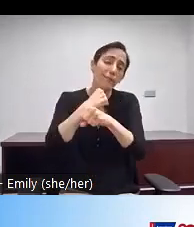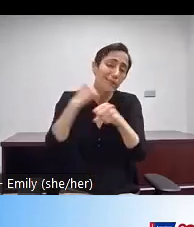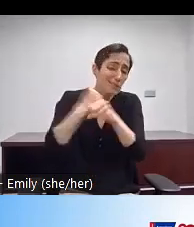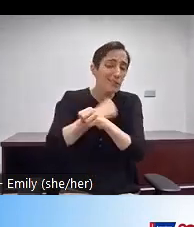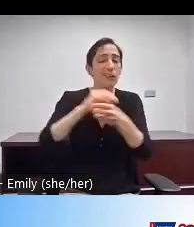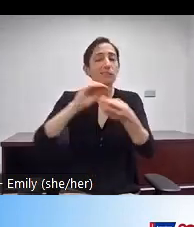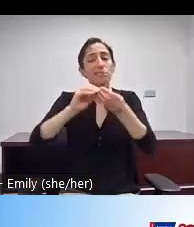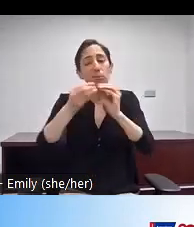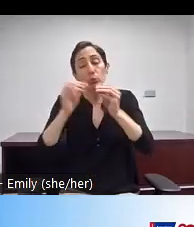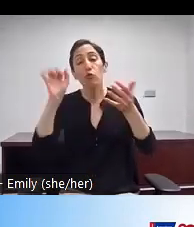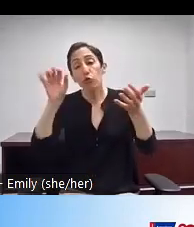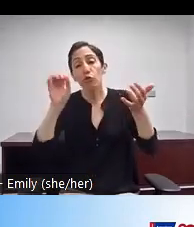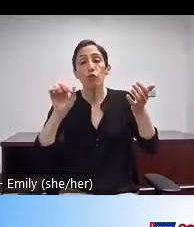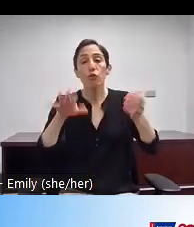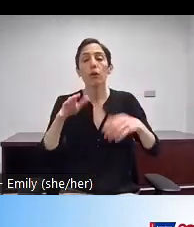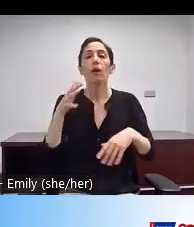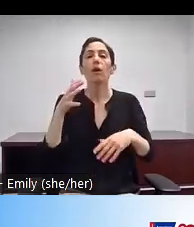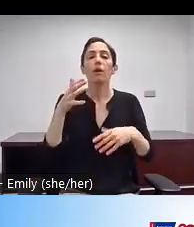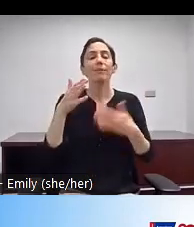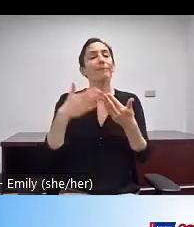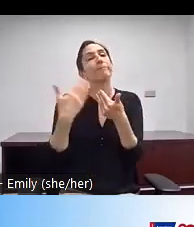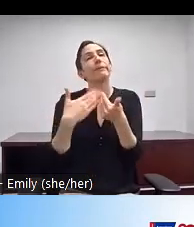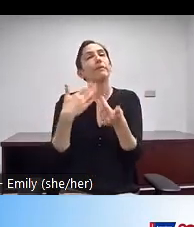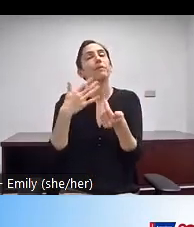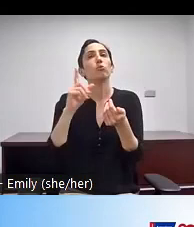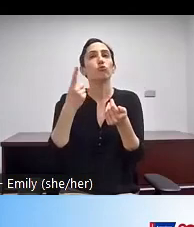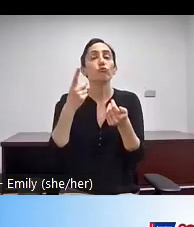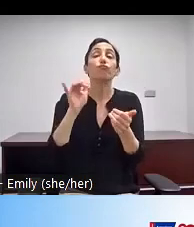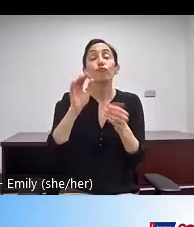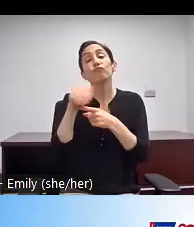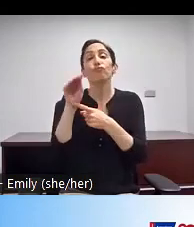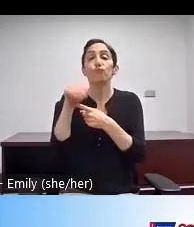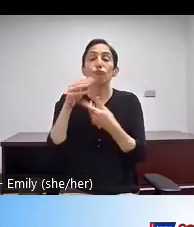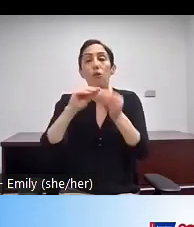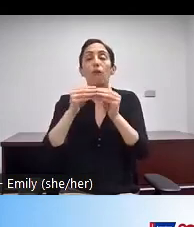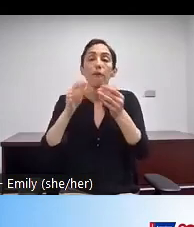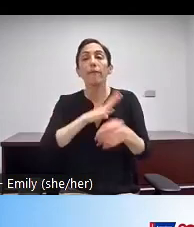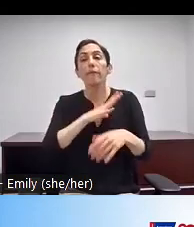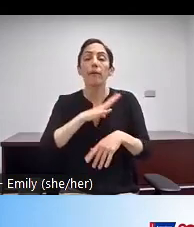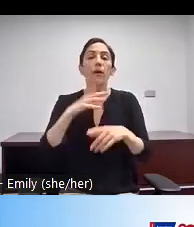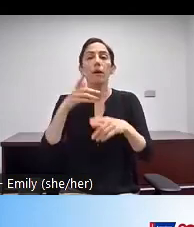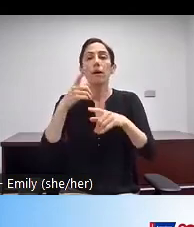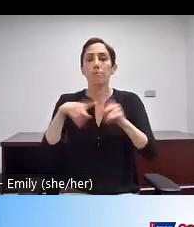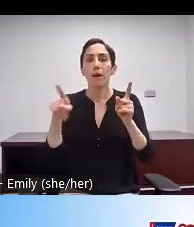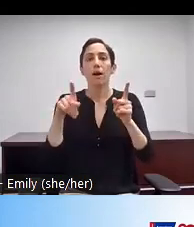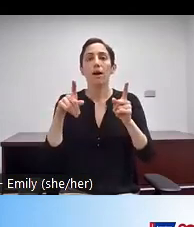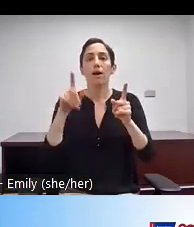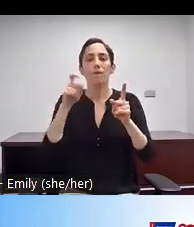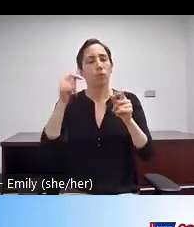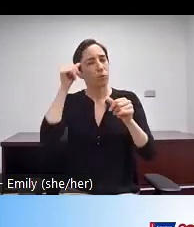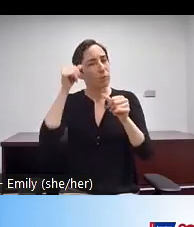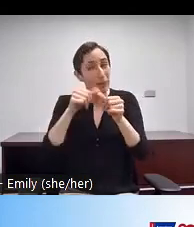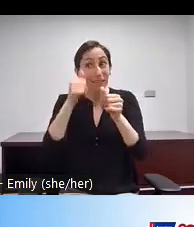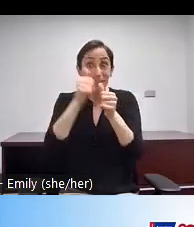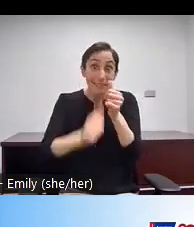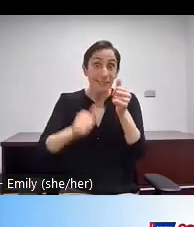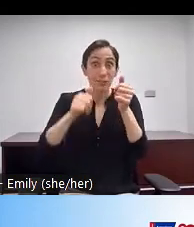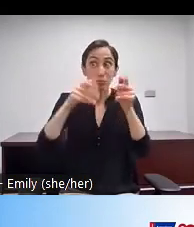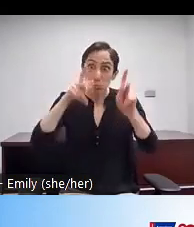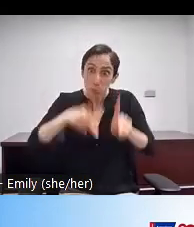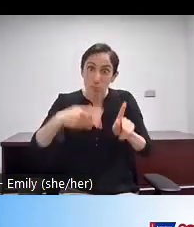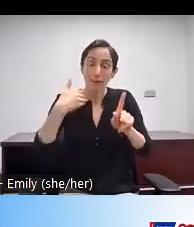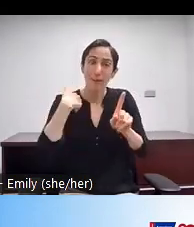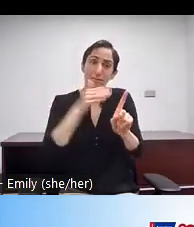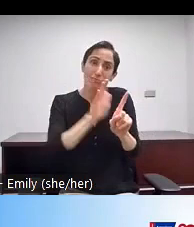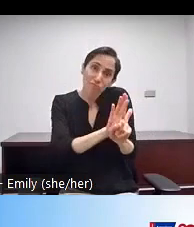numbers, it's easy to kind of overlook the individual stories,